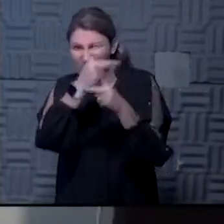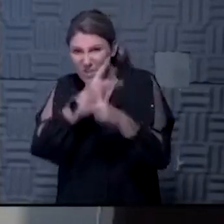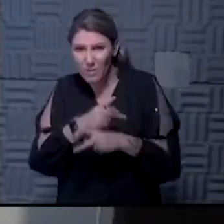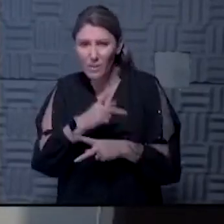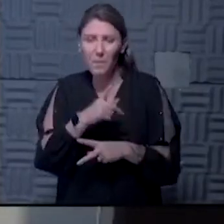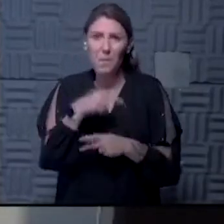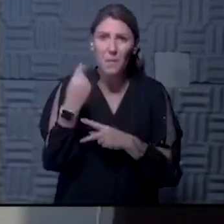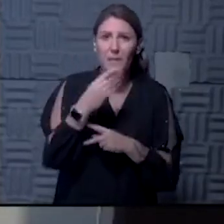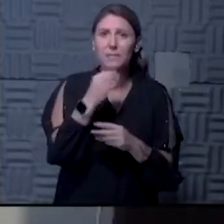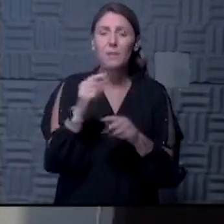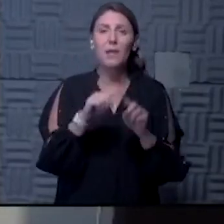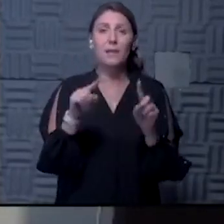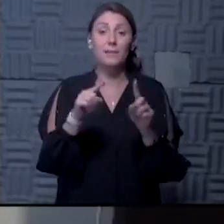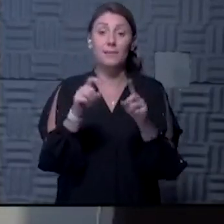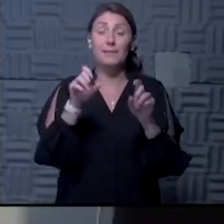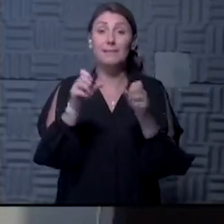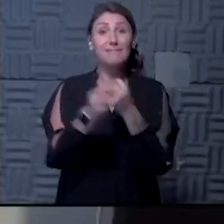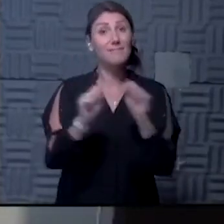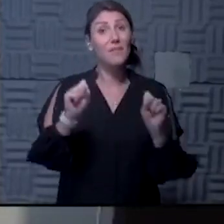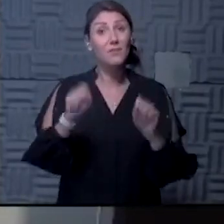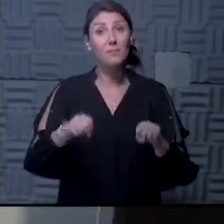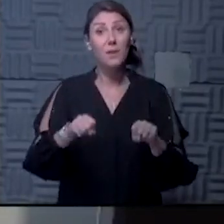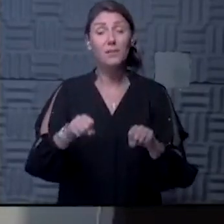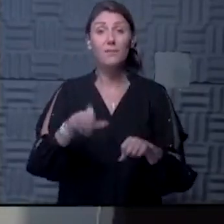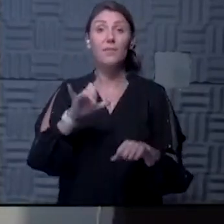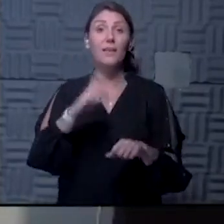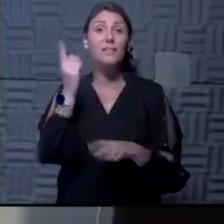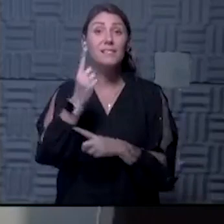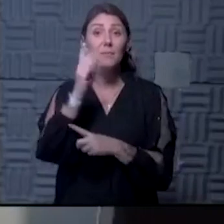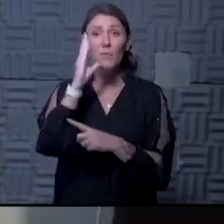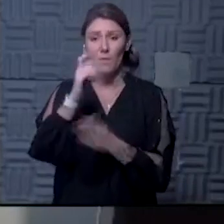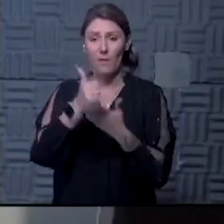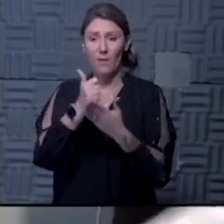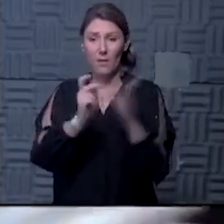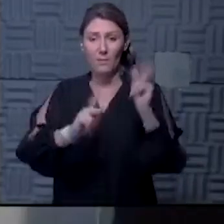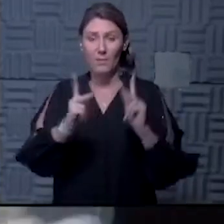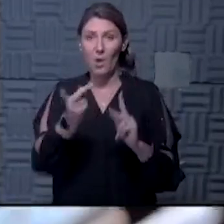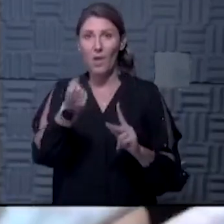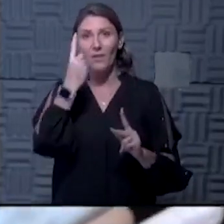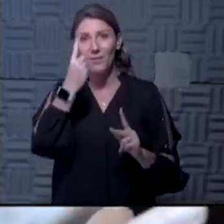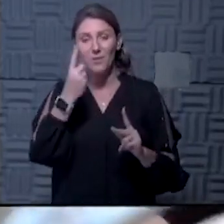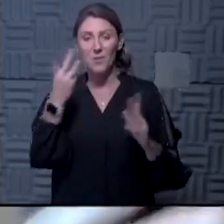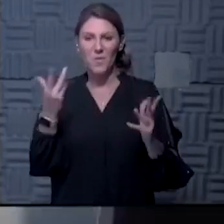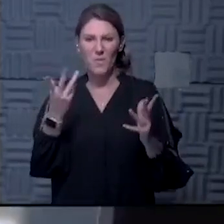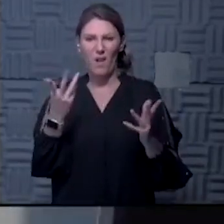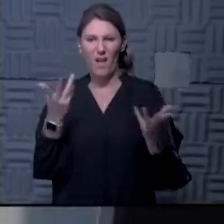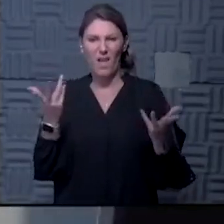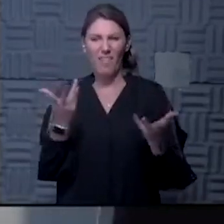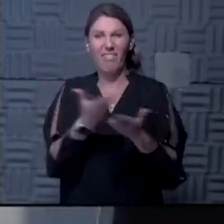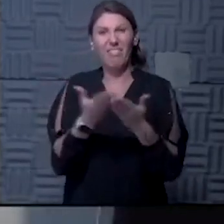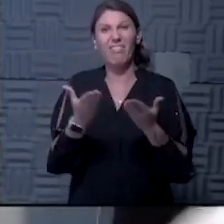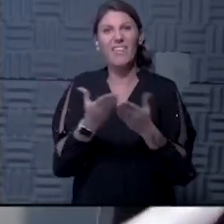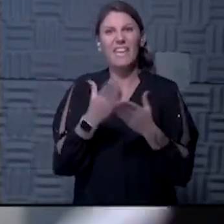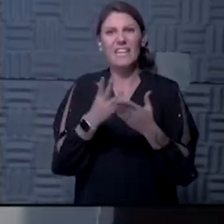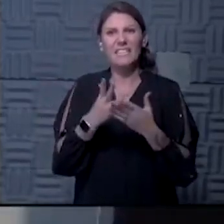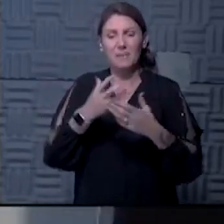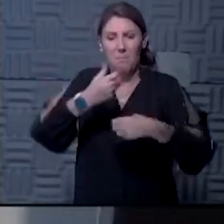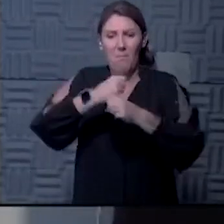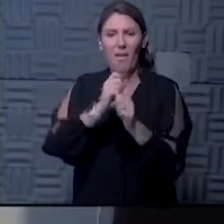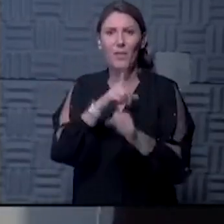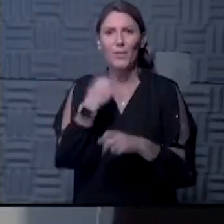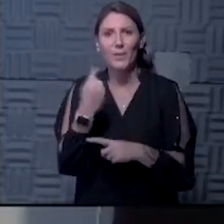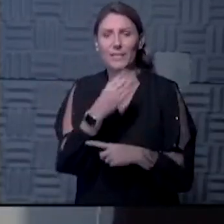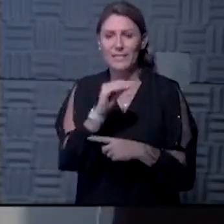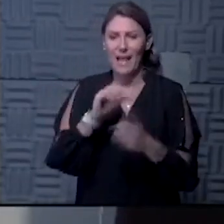keep as safe as possible. This is something that's going to help people understand what factors create those risks and how to avoid